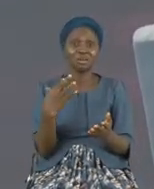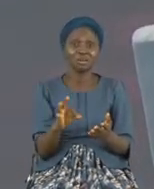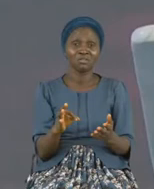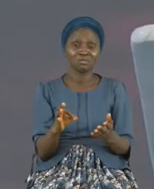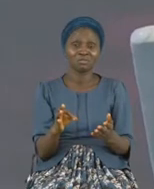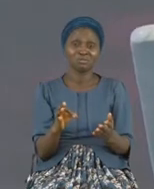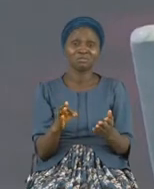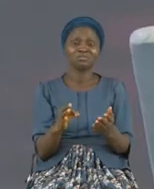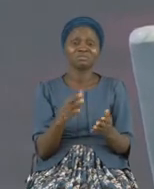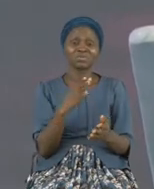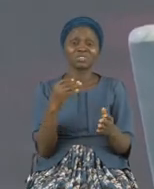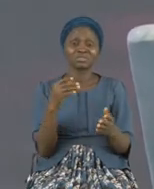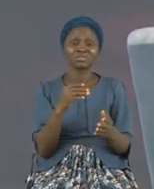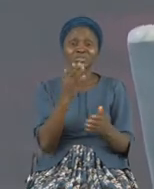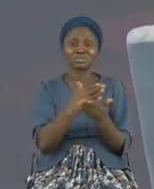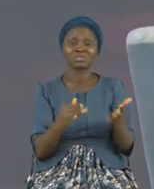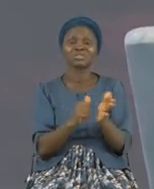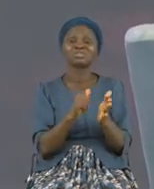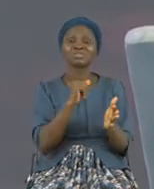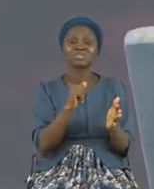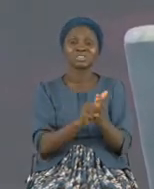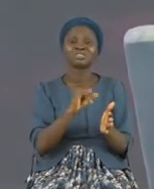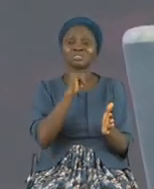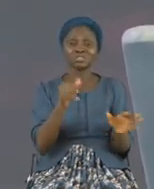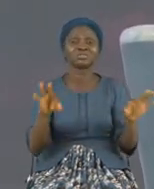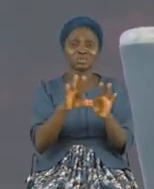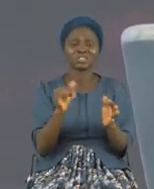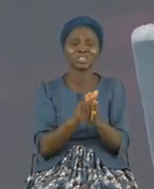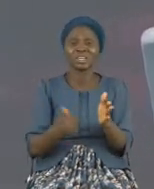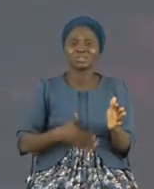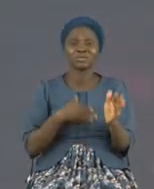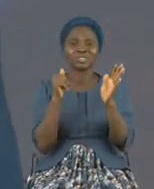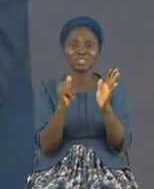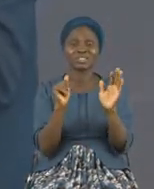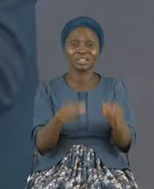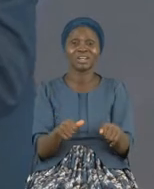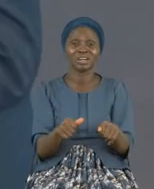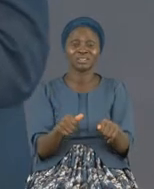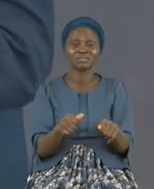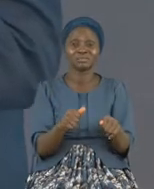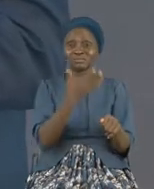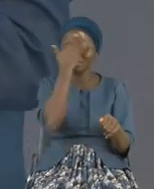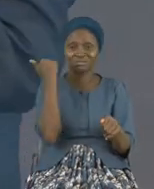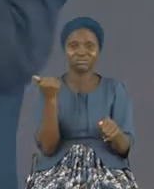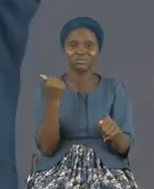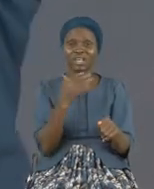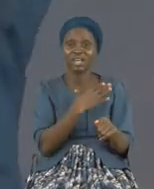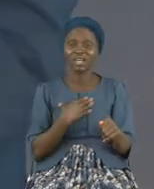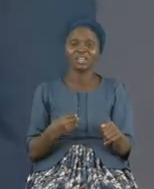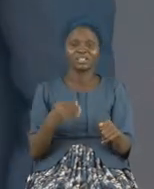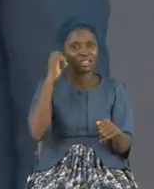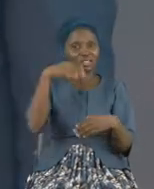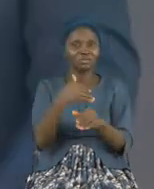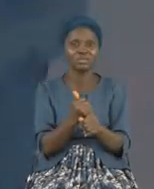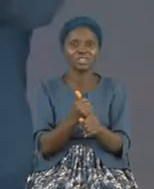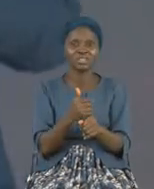non-essential things that anybody could have overlooked. And they make a great point, a mountain out of